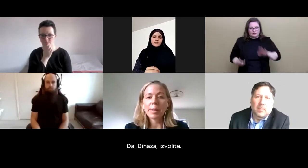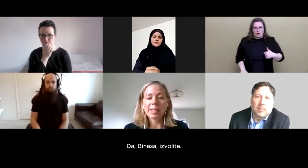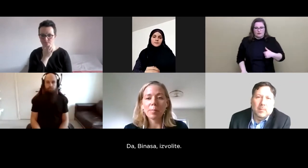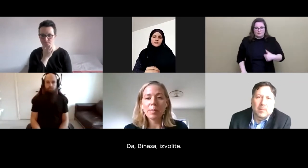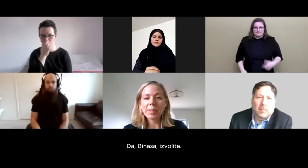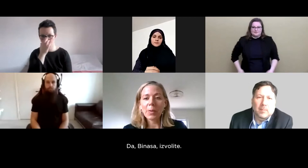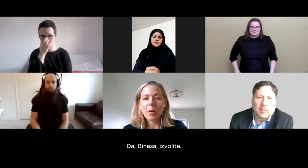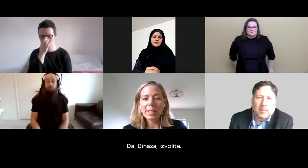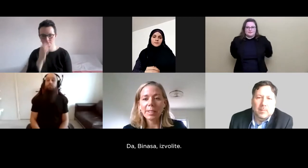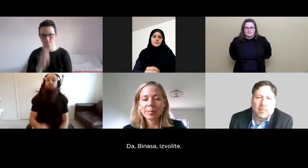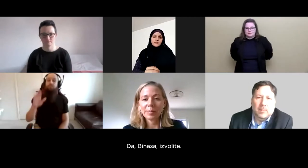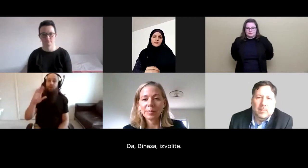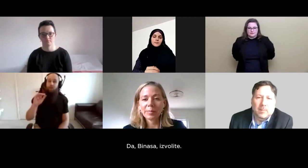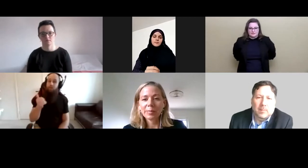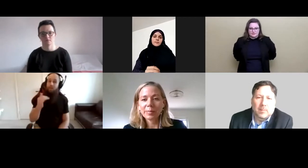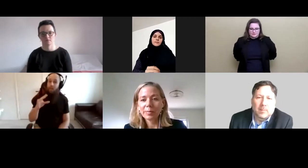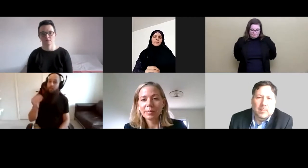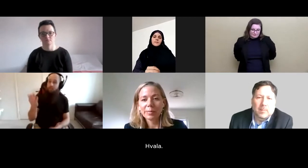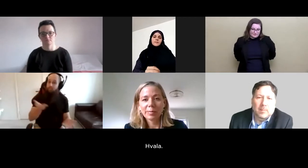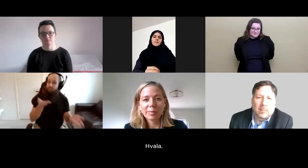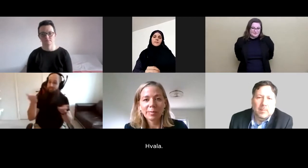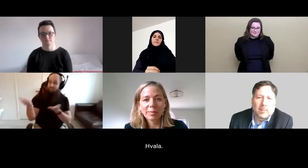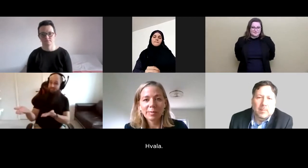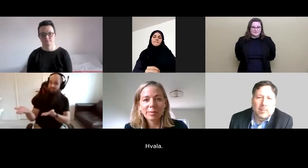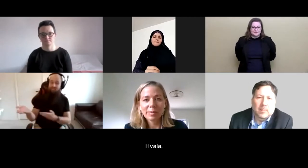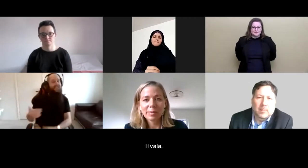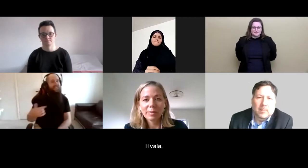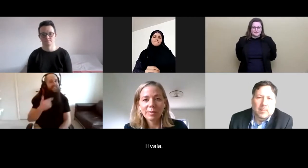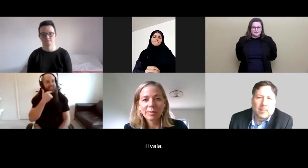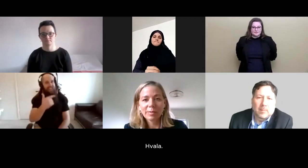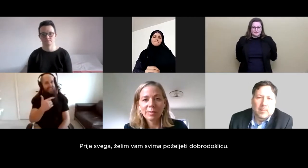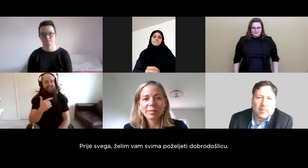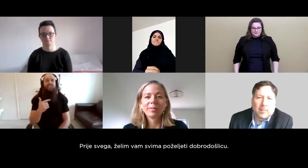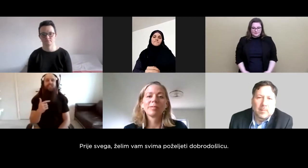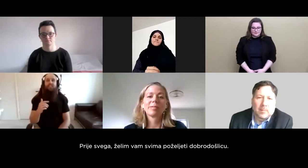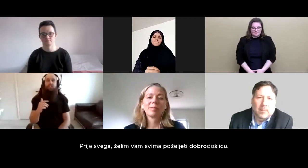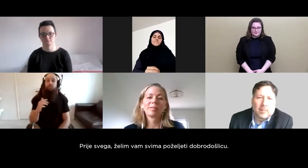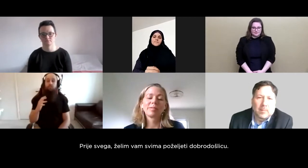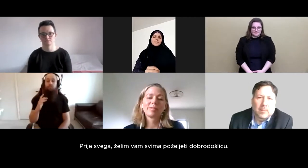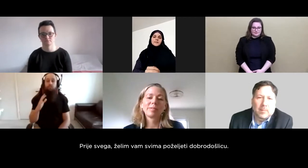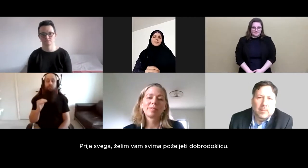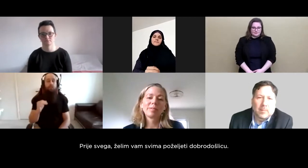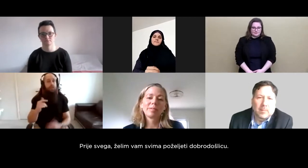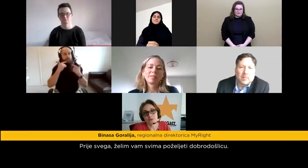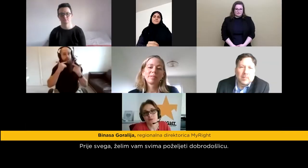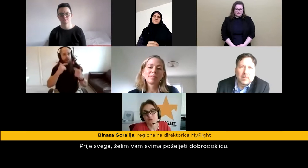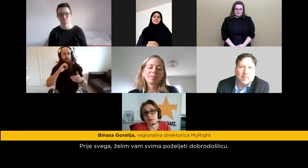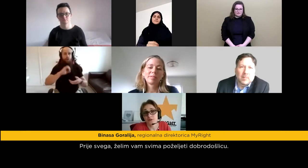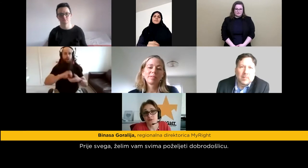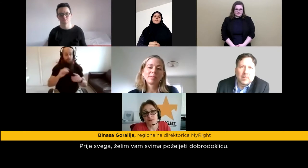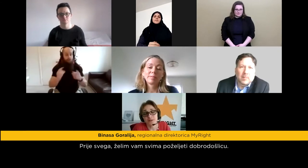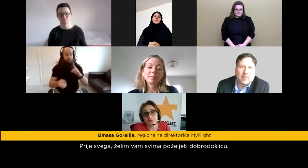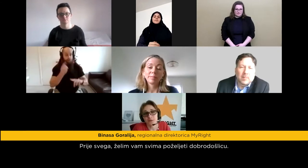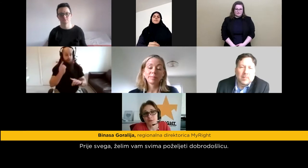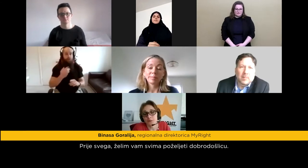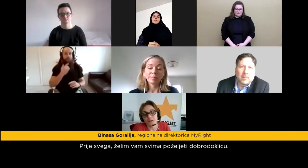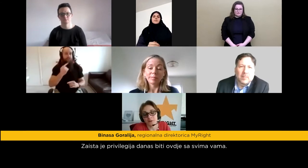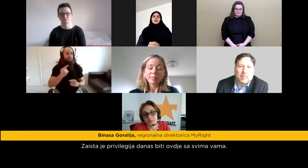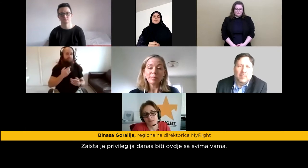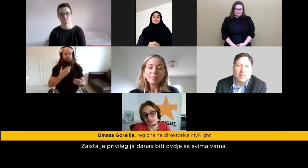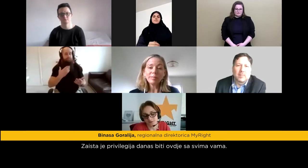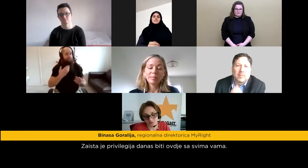Yes, Binasa, please go ahead. Thank you. Thank you. And first of all, I would like to welcome you